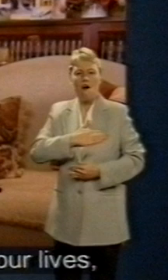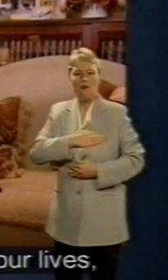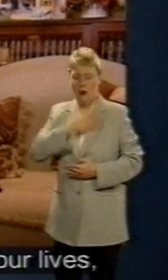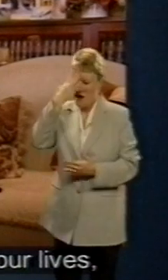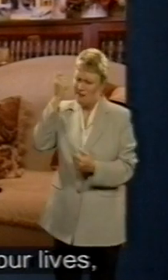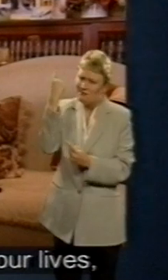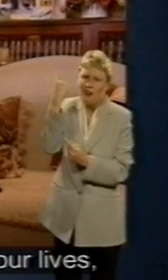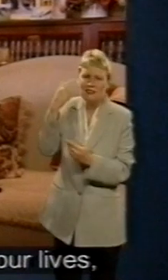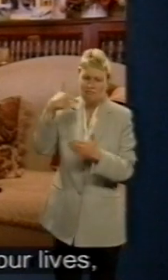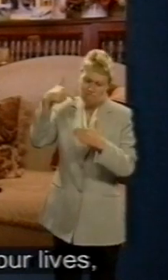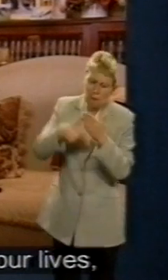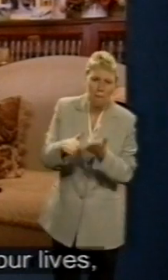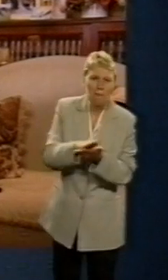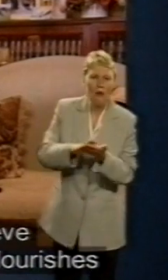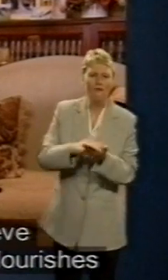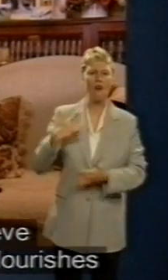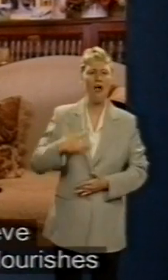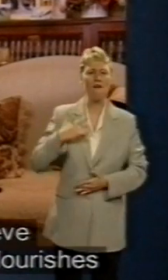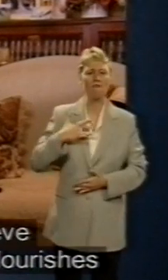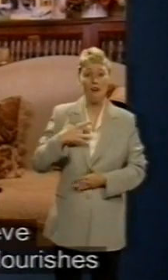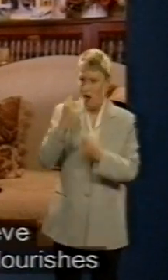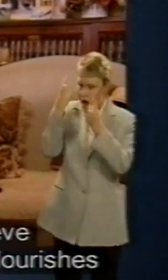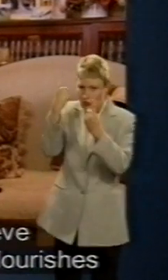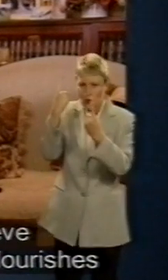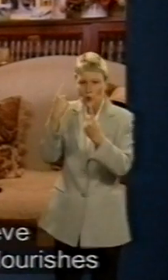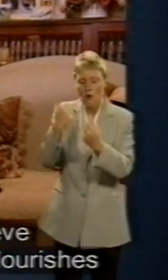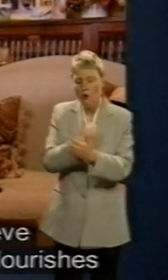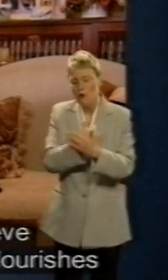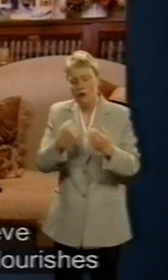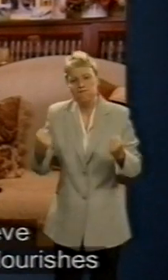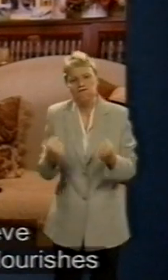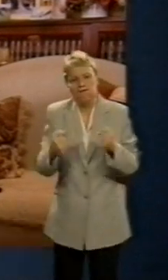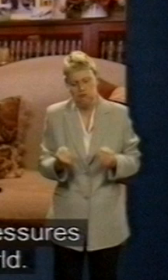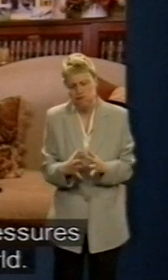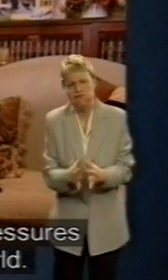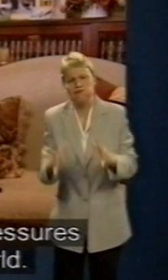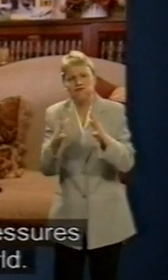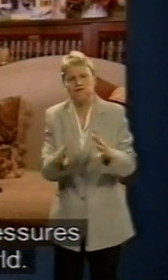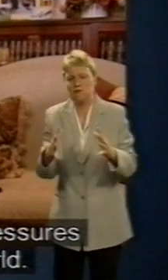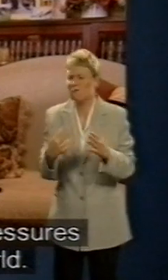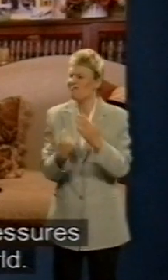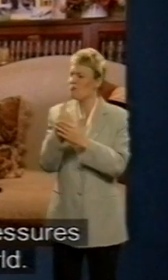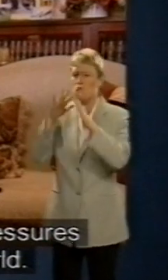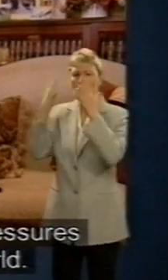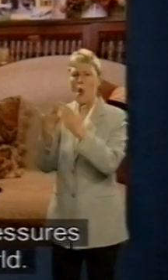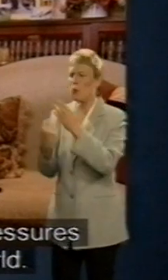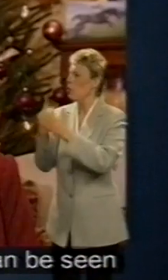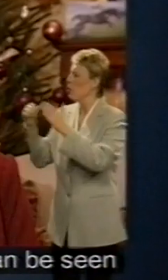purpose in our lives. And I believe that this sense flourishes despite the pressures of our